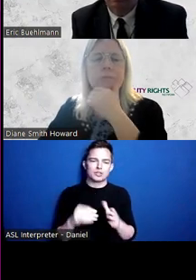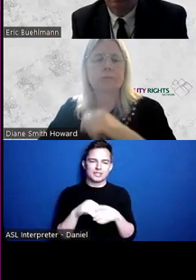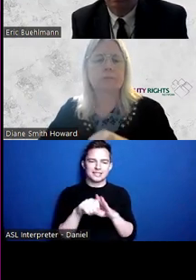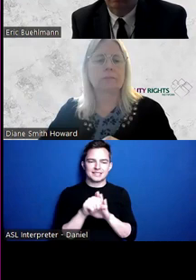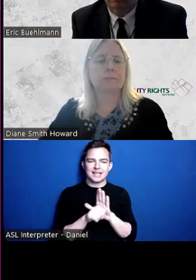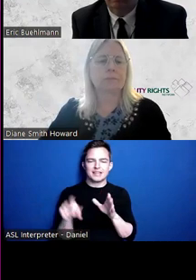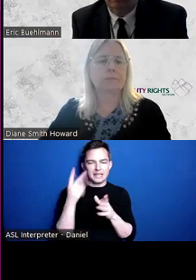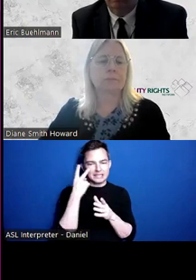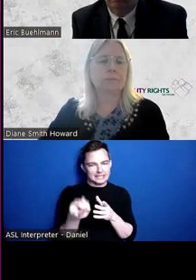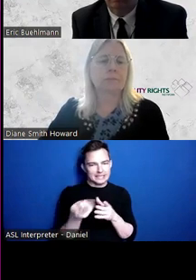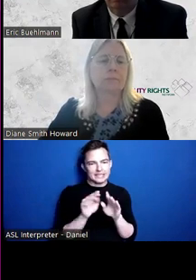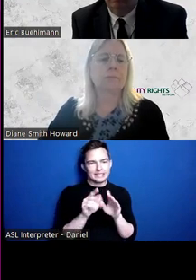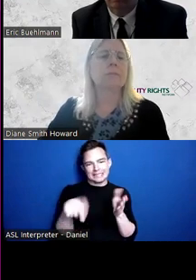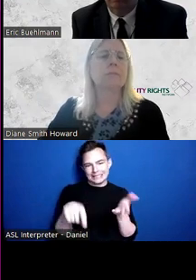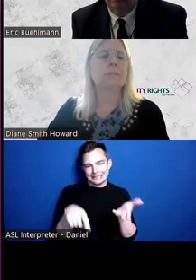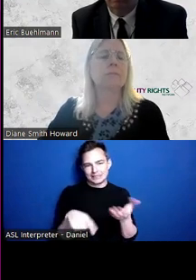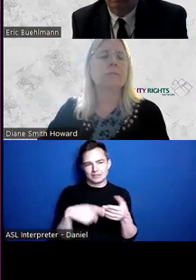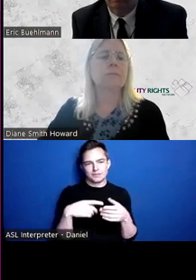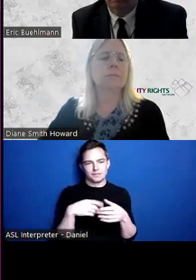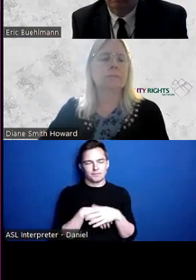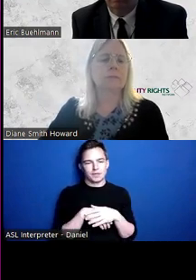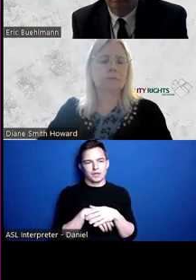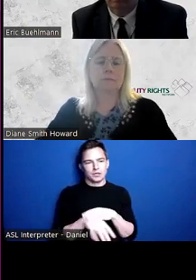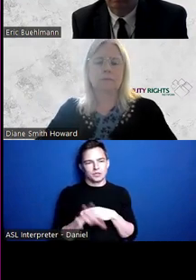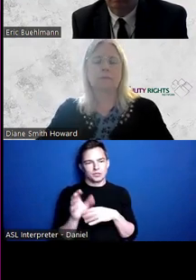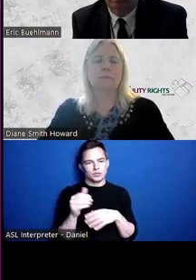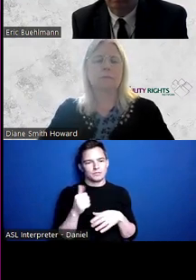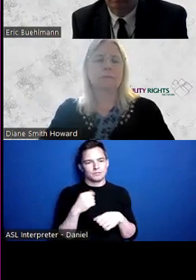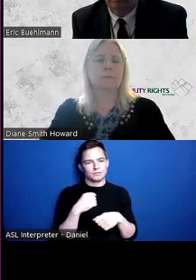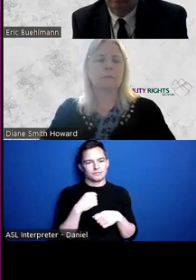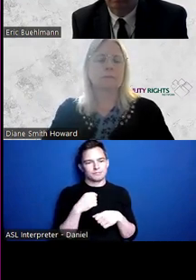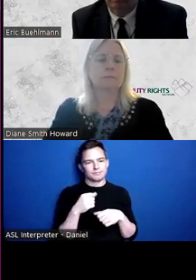service for Medicaid eligible children with autism.